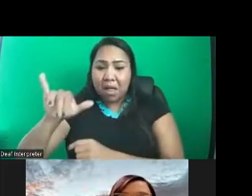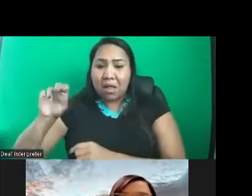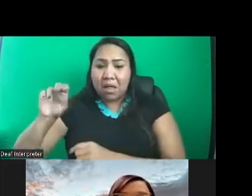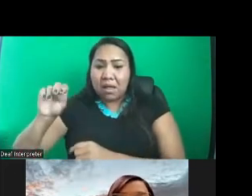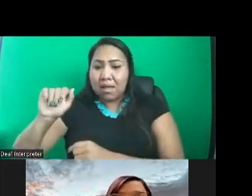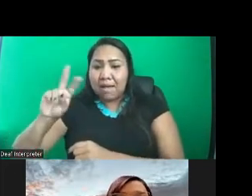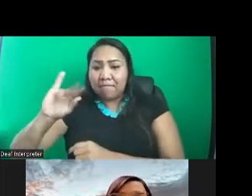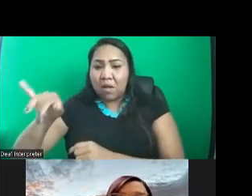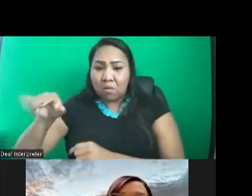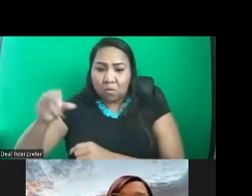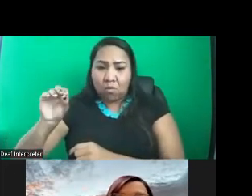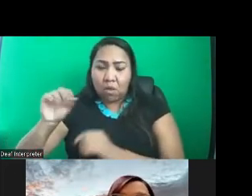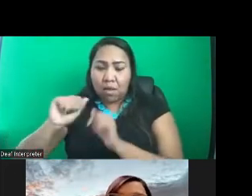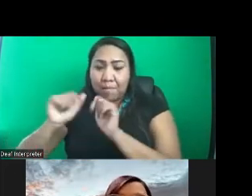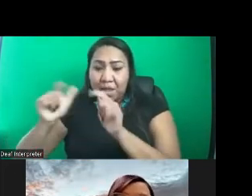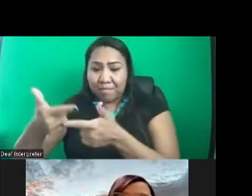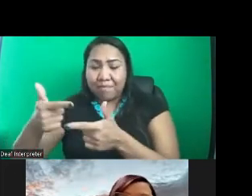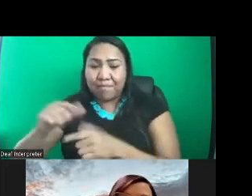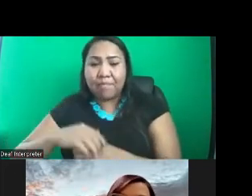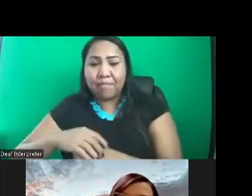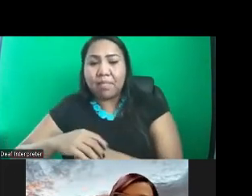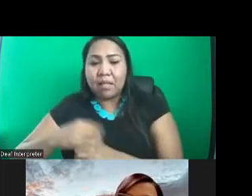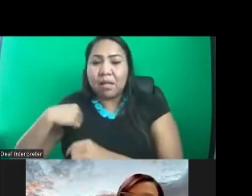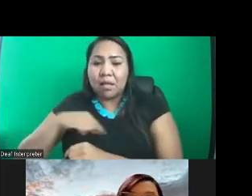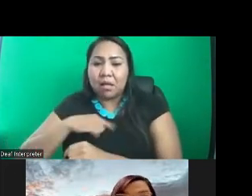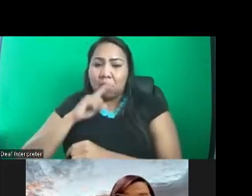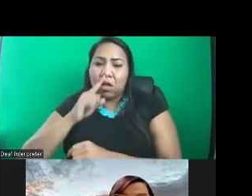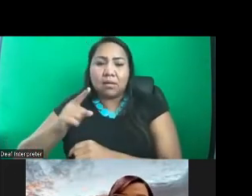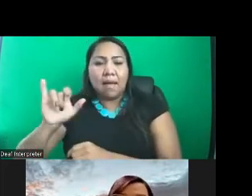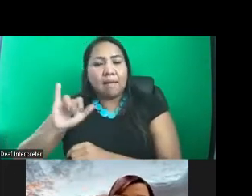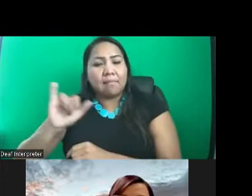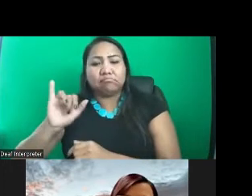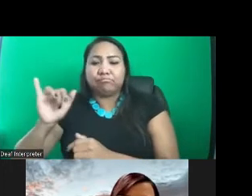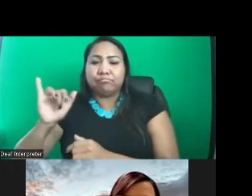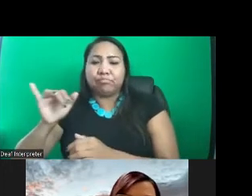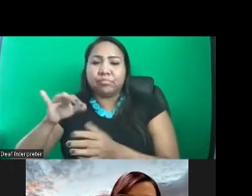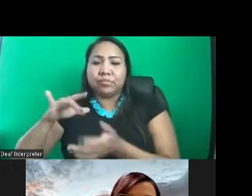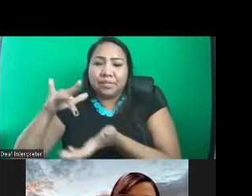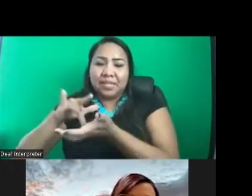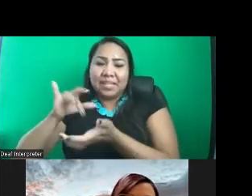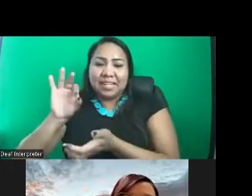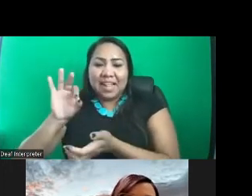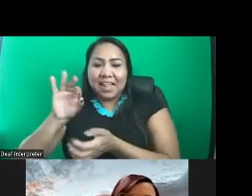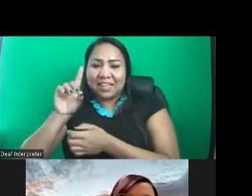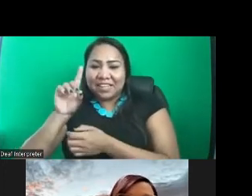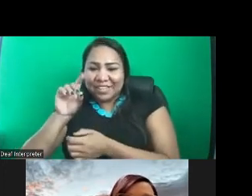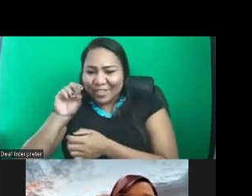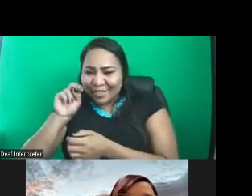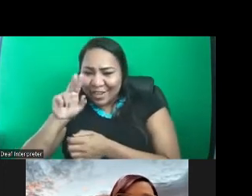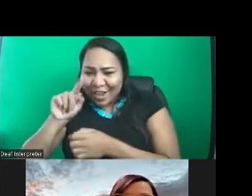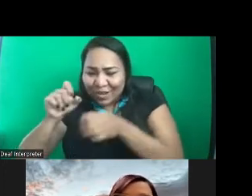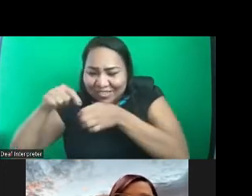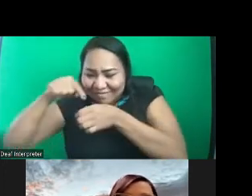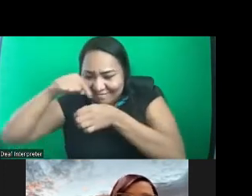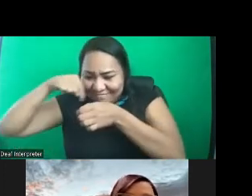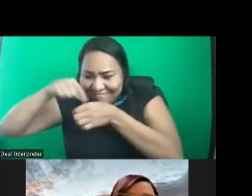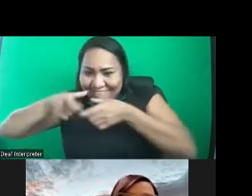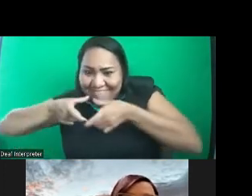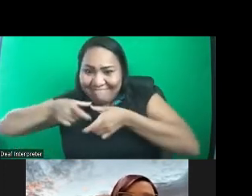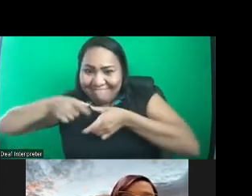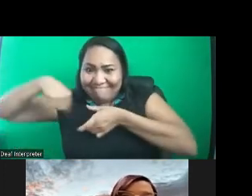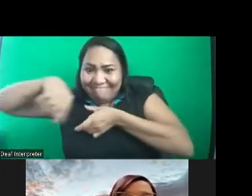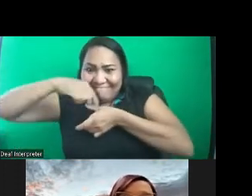joke about it and say we're the jelly filling to the Navajo donut, which is the best part, right? So for Hopi, we